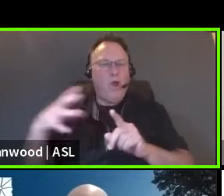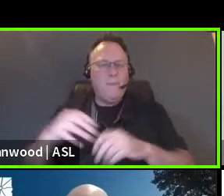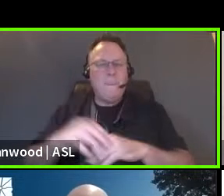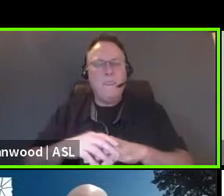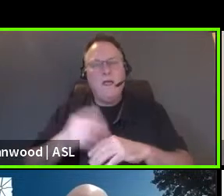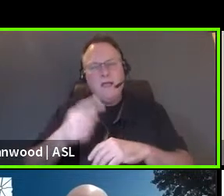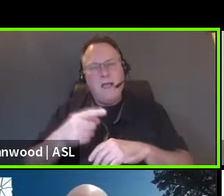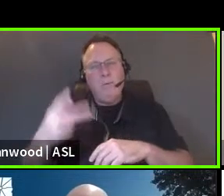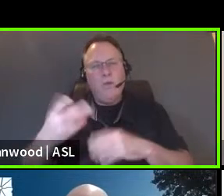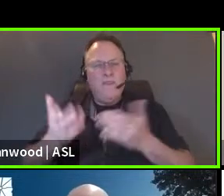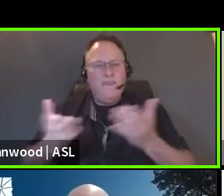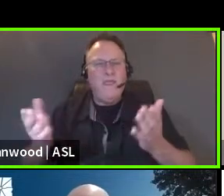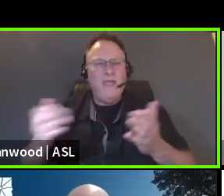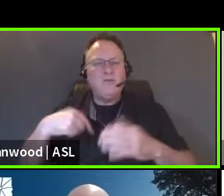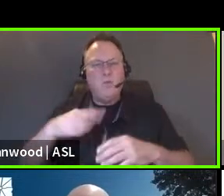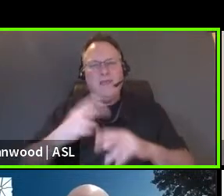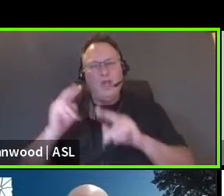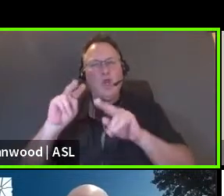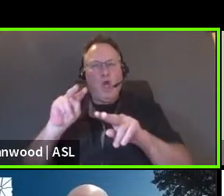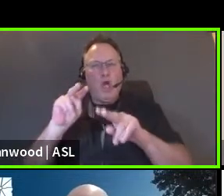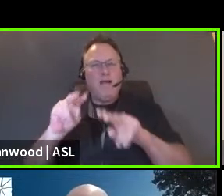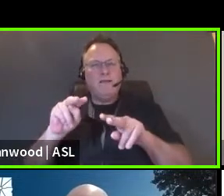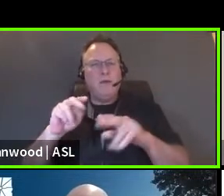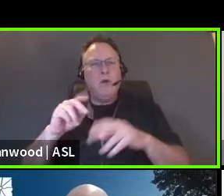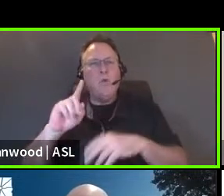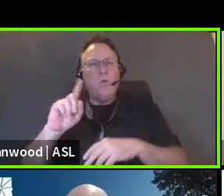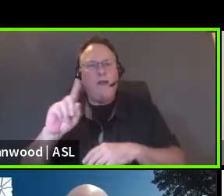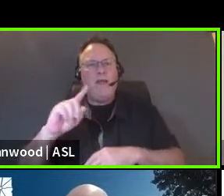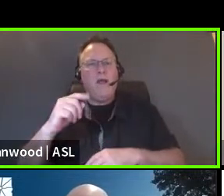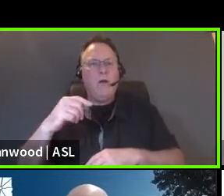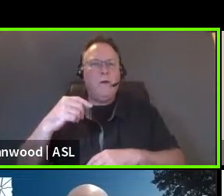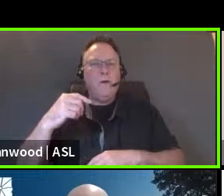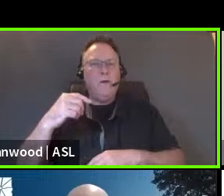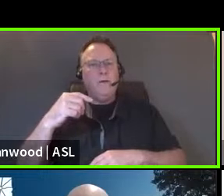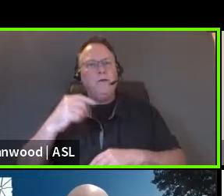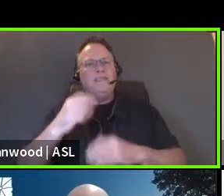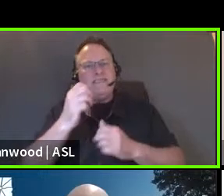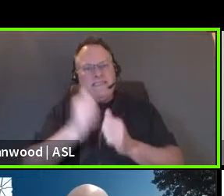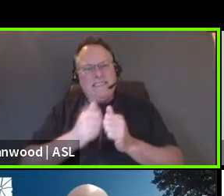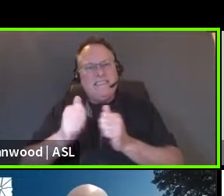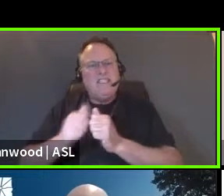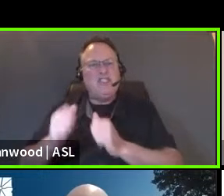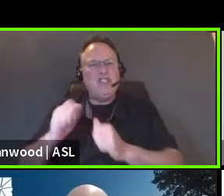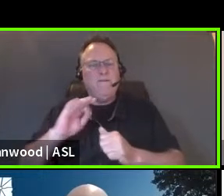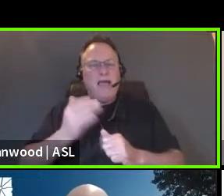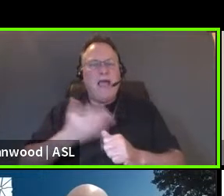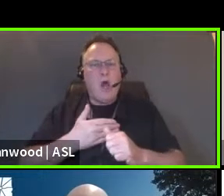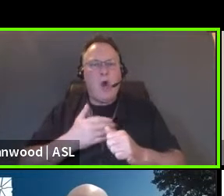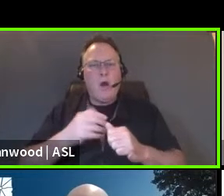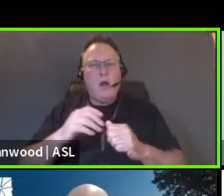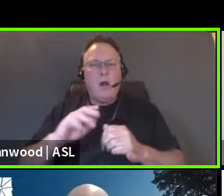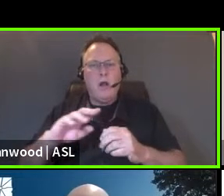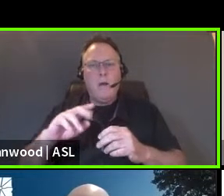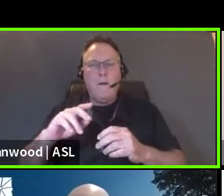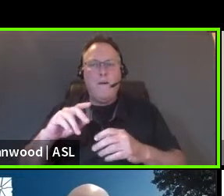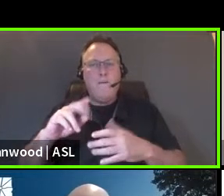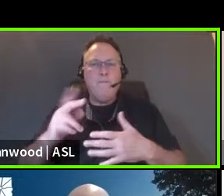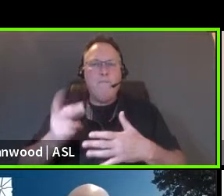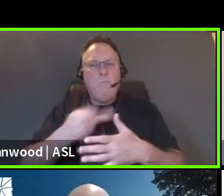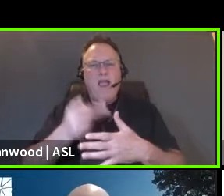things that we've looked at is where sort of each of our equity priority communities, where there are